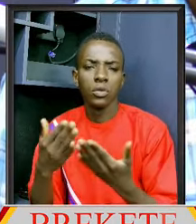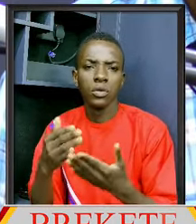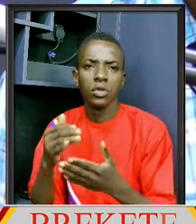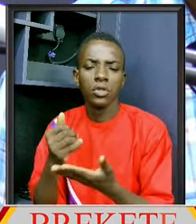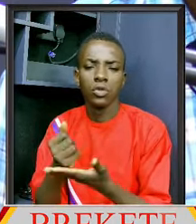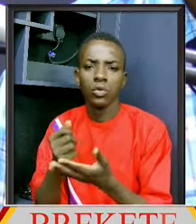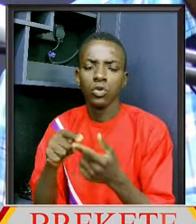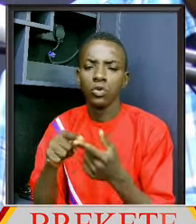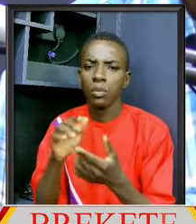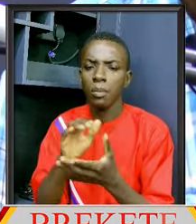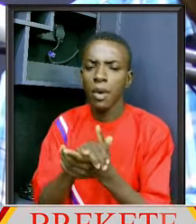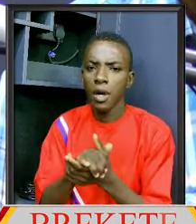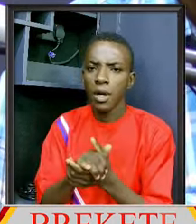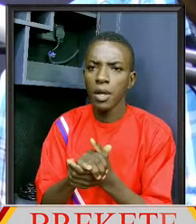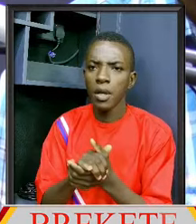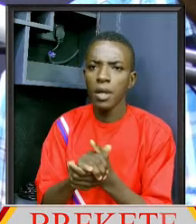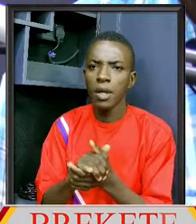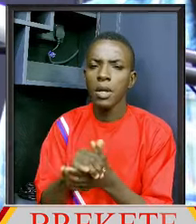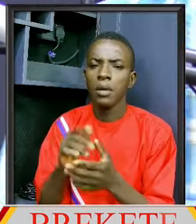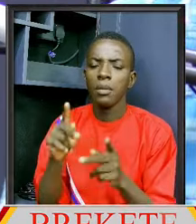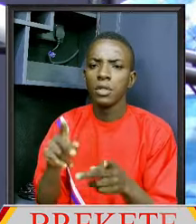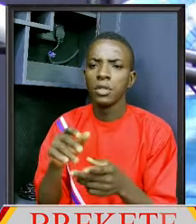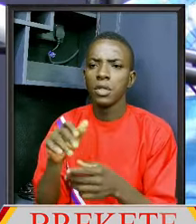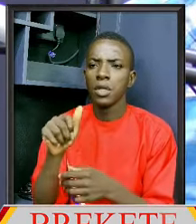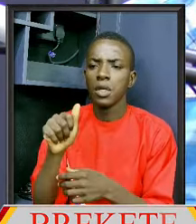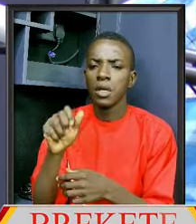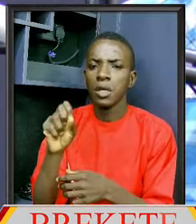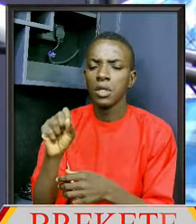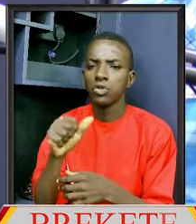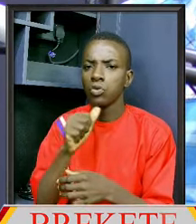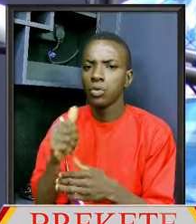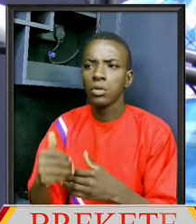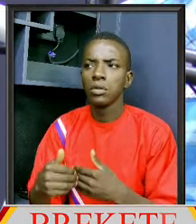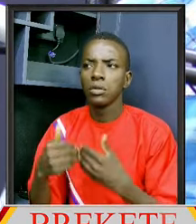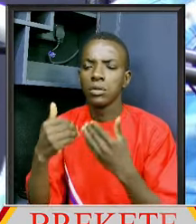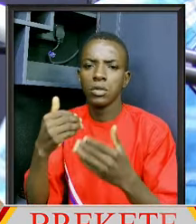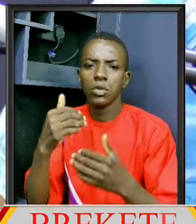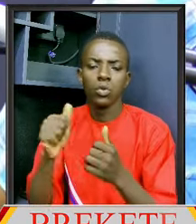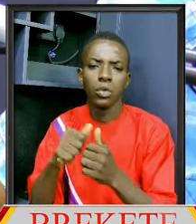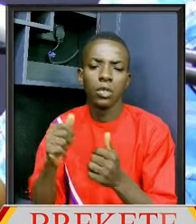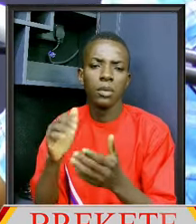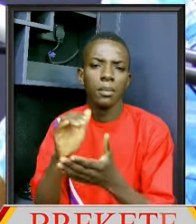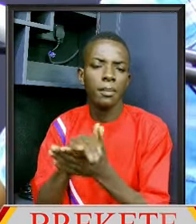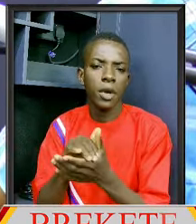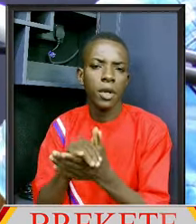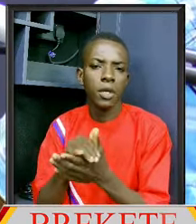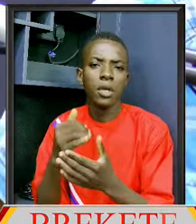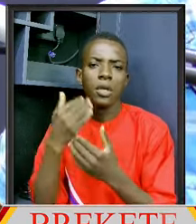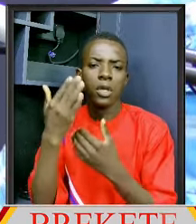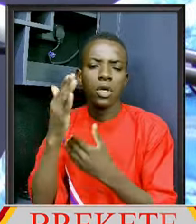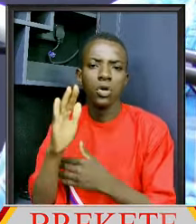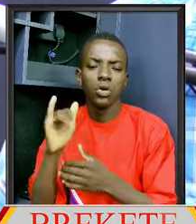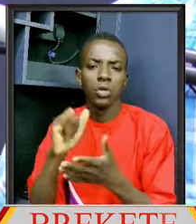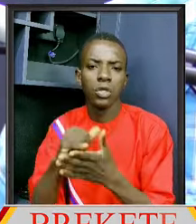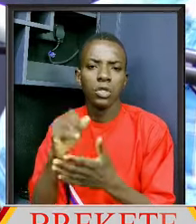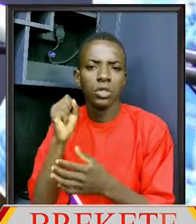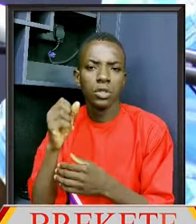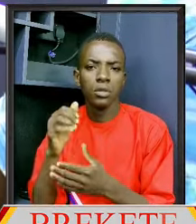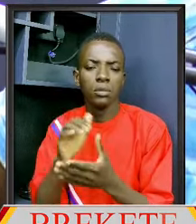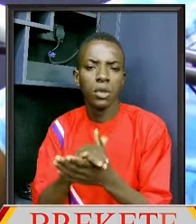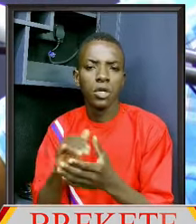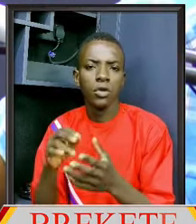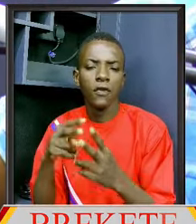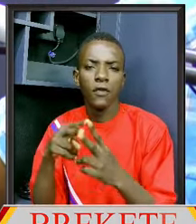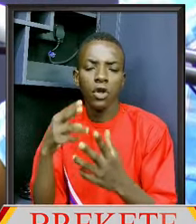supposed to marry, but because the person are AS, they don't go ahead with that same marriage. Anyway, thank God she's married now to